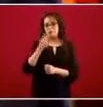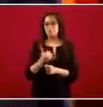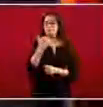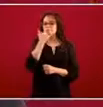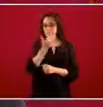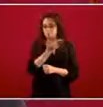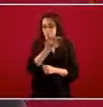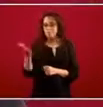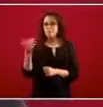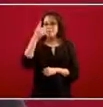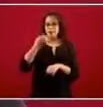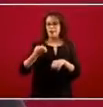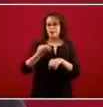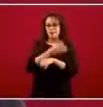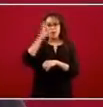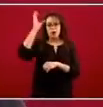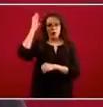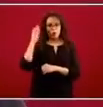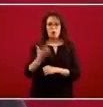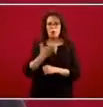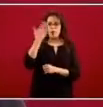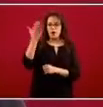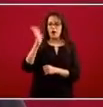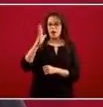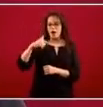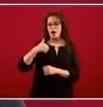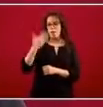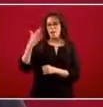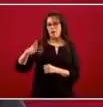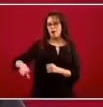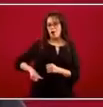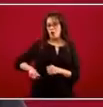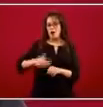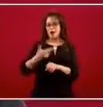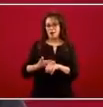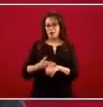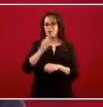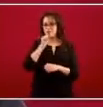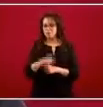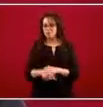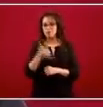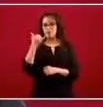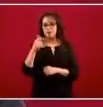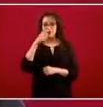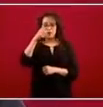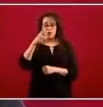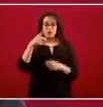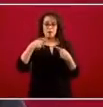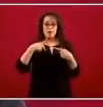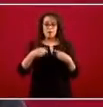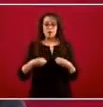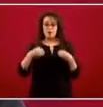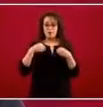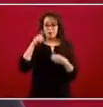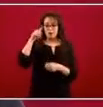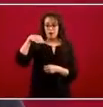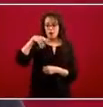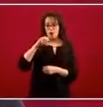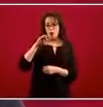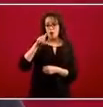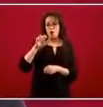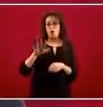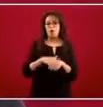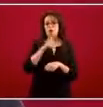apologize to the state of Coahuila, to the governor. I have already apologized to the governor and to the inhabitants of Monclova